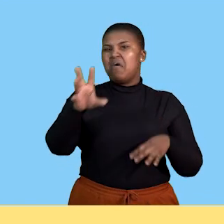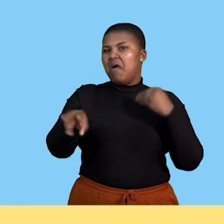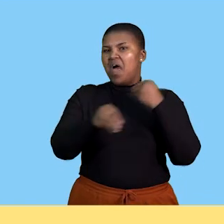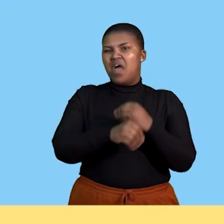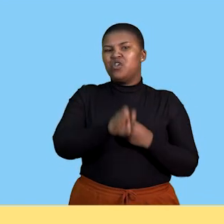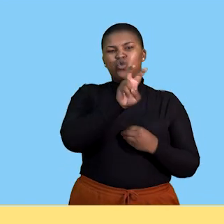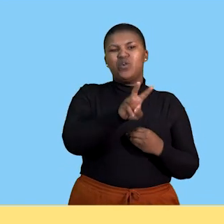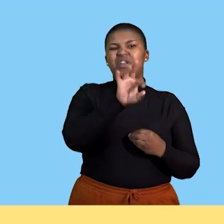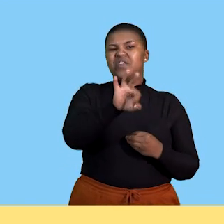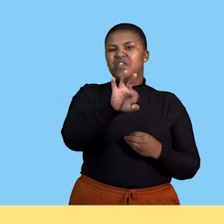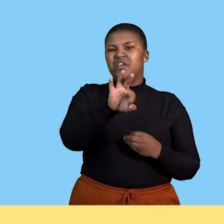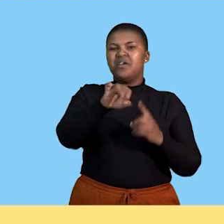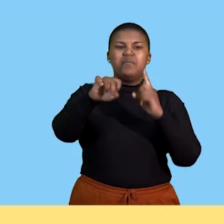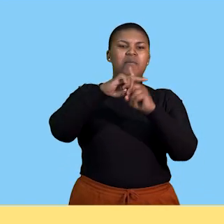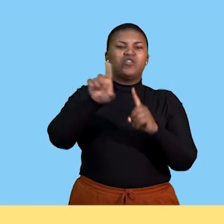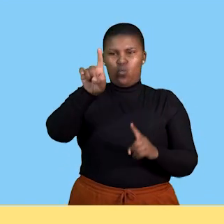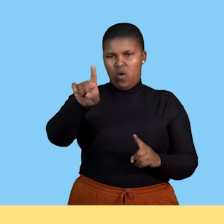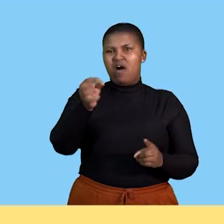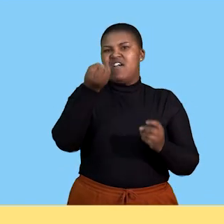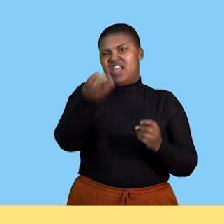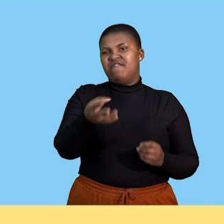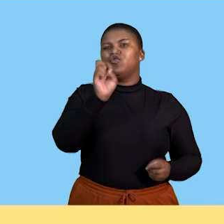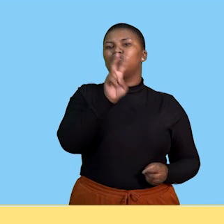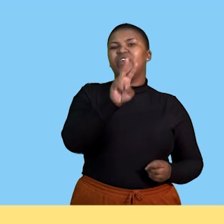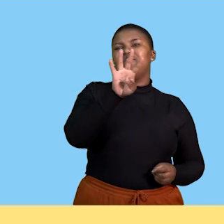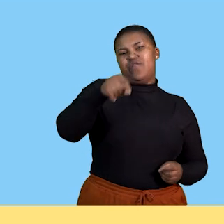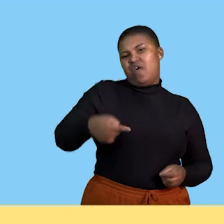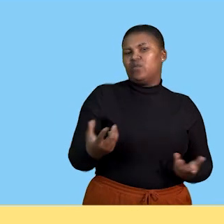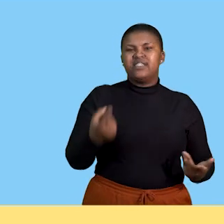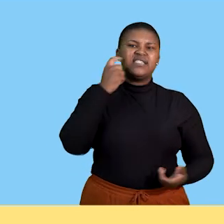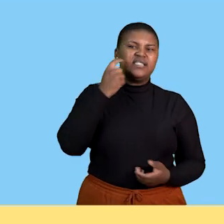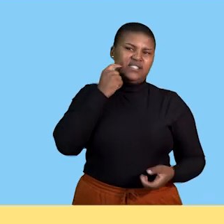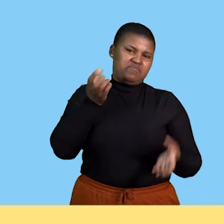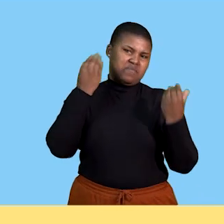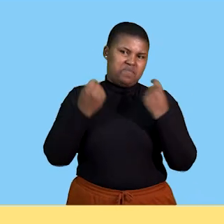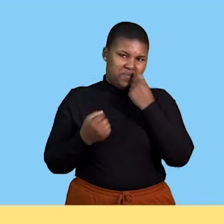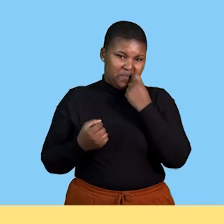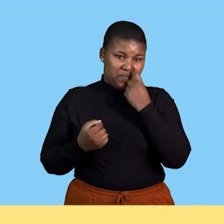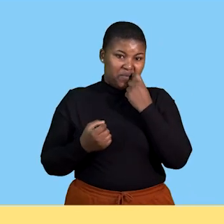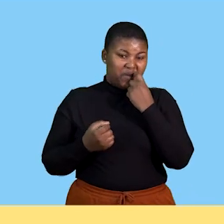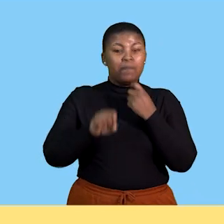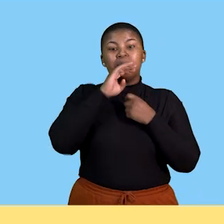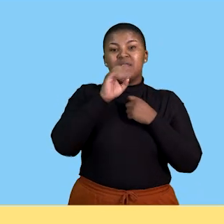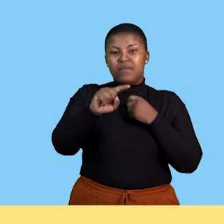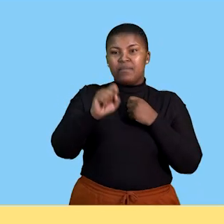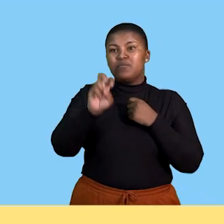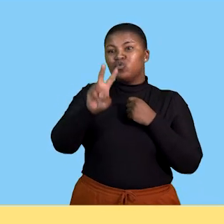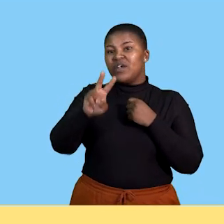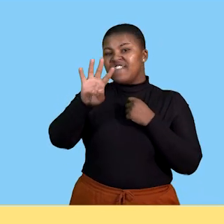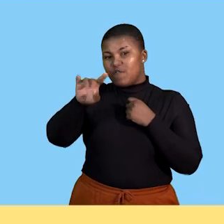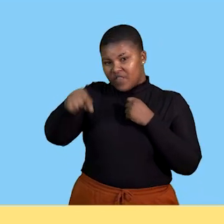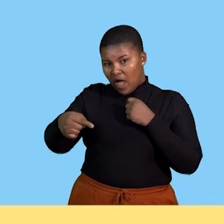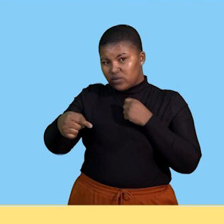23 plus 1. It would have given you again the 24,000. Okay, so it becomes 24,000 as